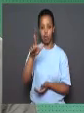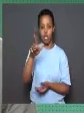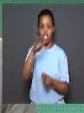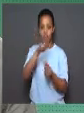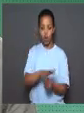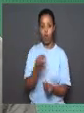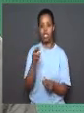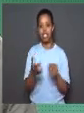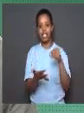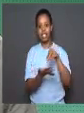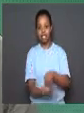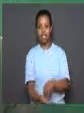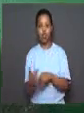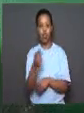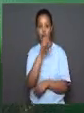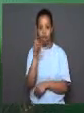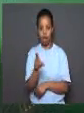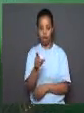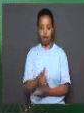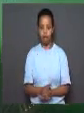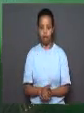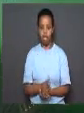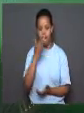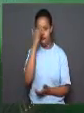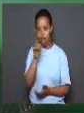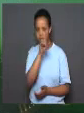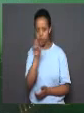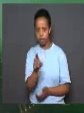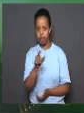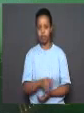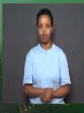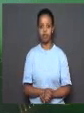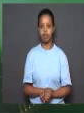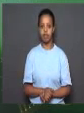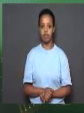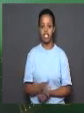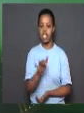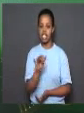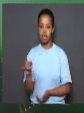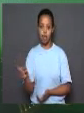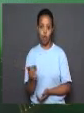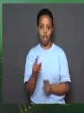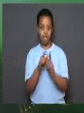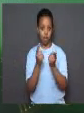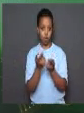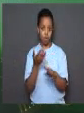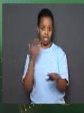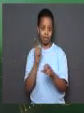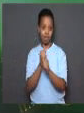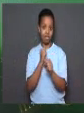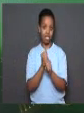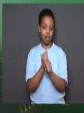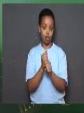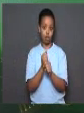or recessive? Why? With the same group as before,